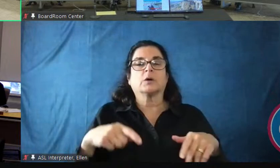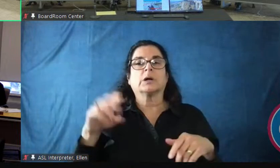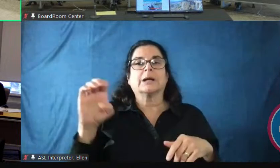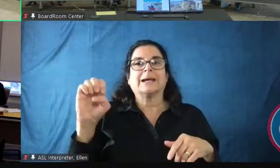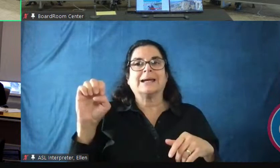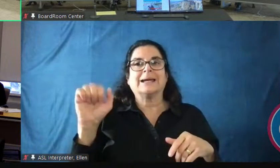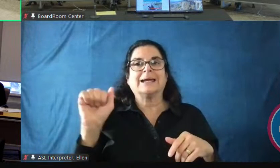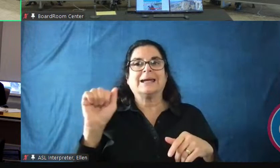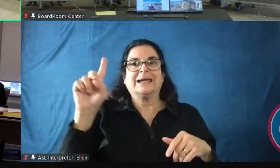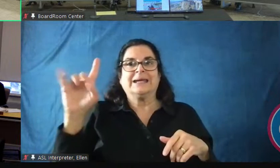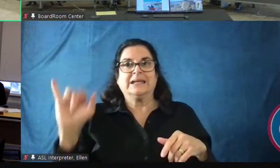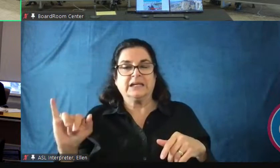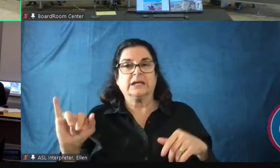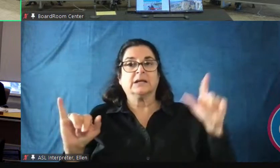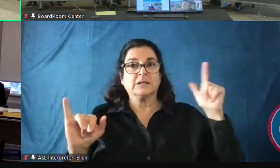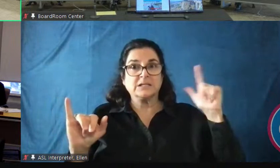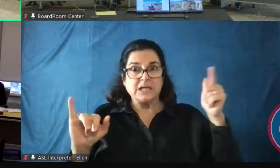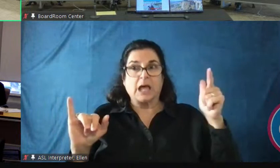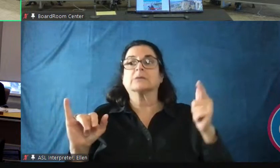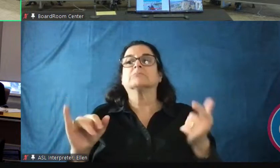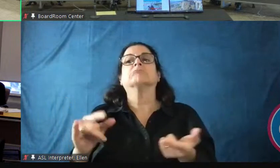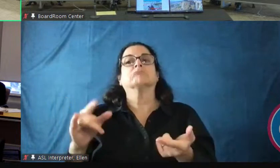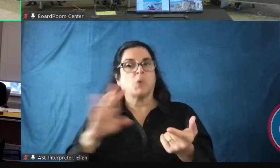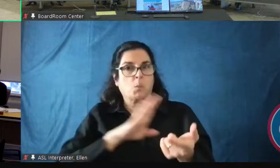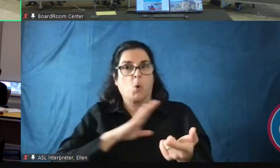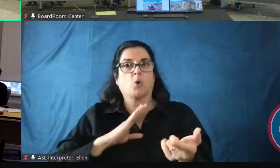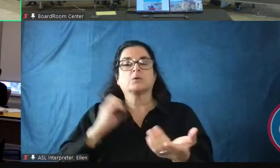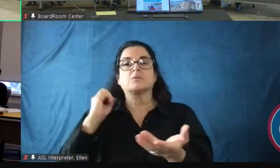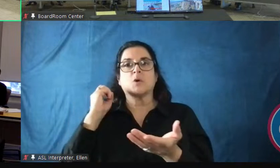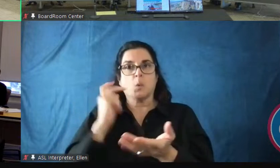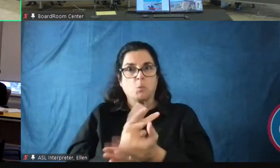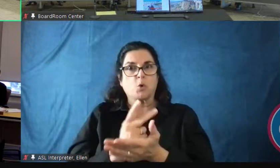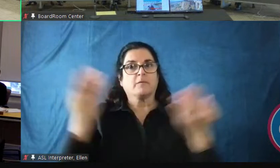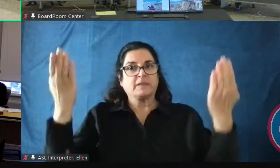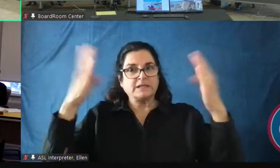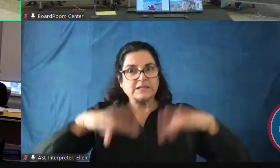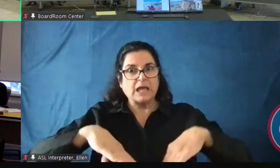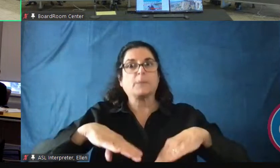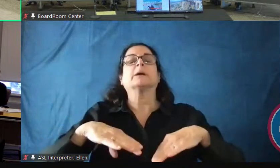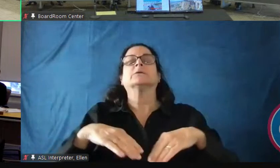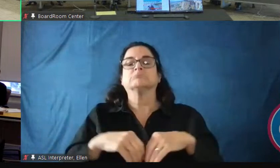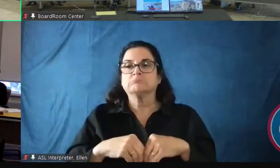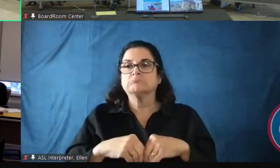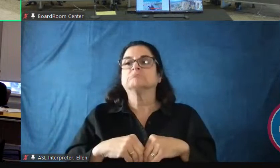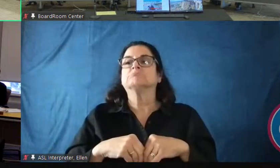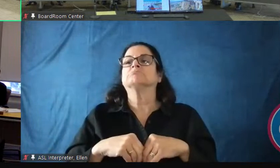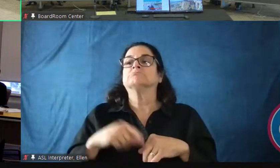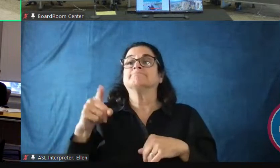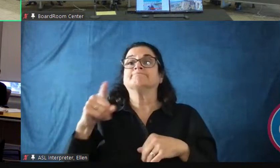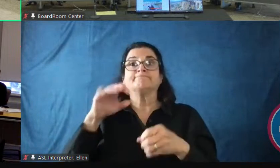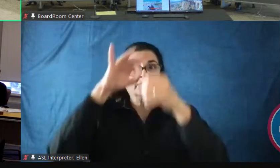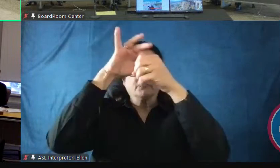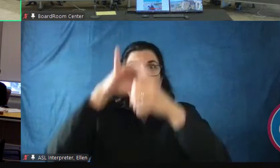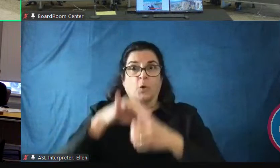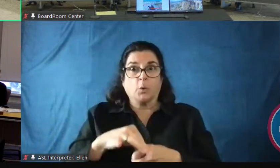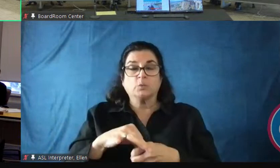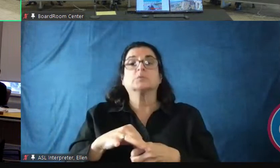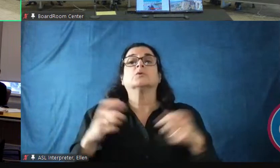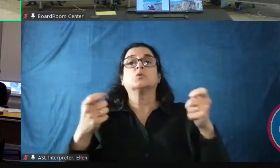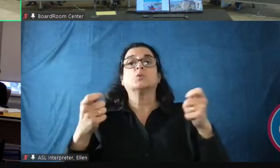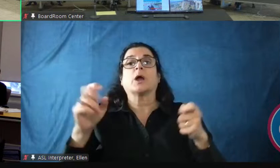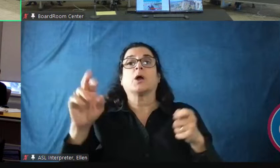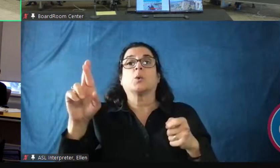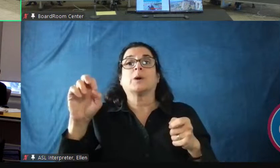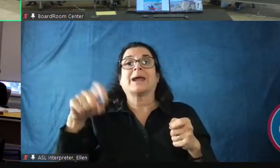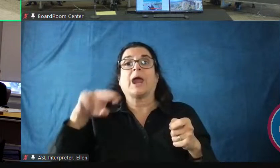settlement in the matter of Michael Page versus CTA and Danielle Robinson. We'll take a roll call vote. Director Recajo? Yes. Director Ortiz?